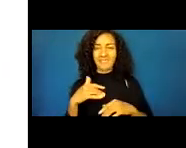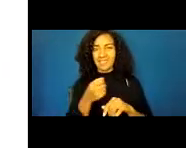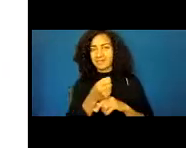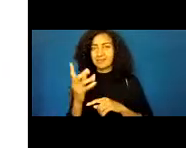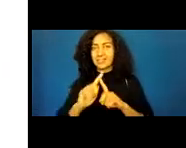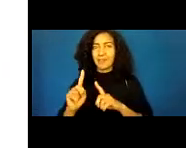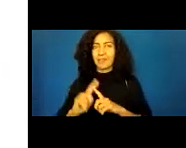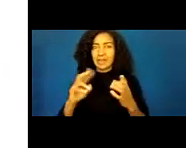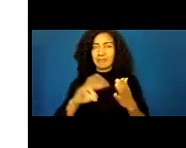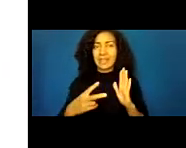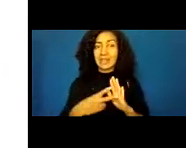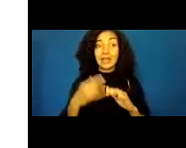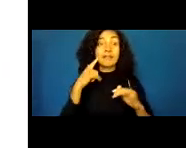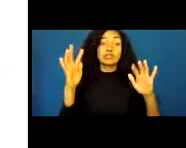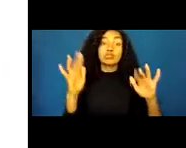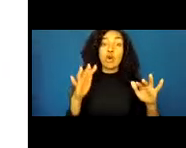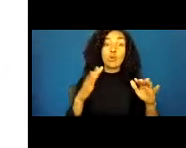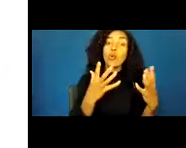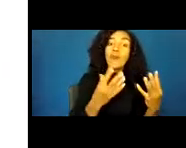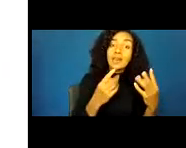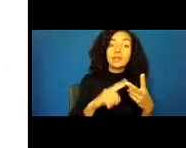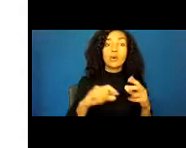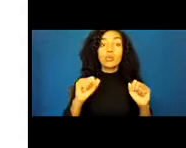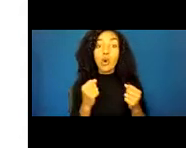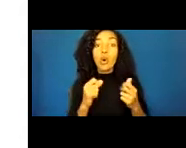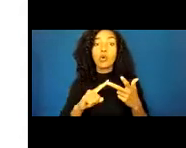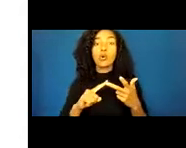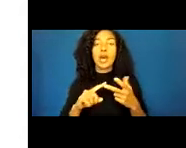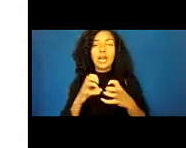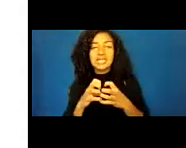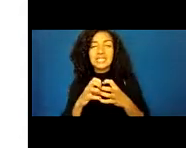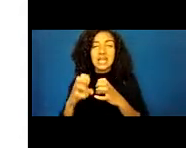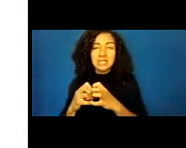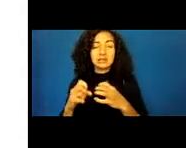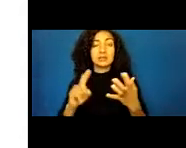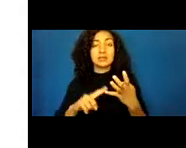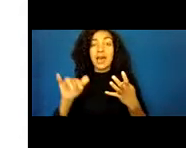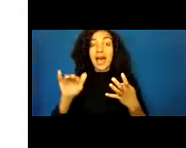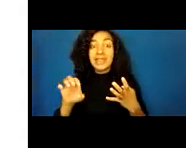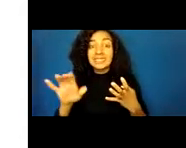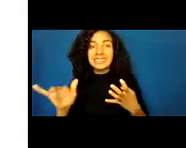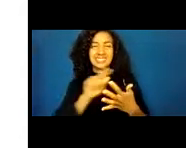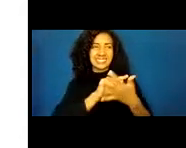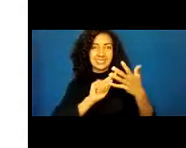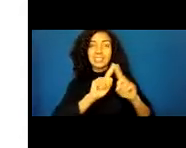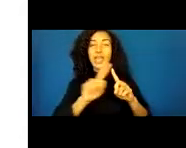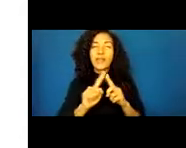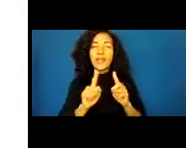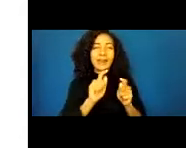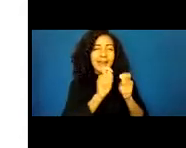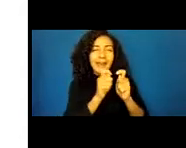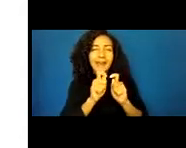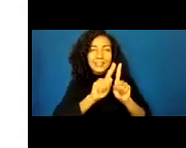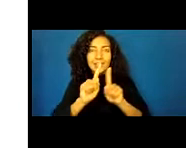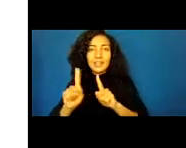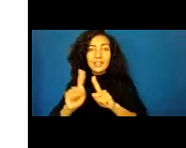wet, cold, crunchy, icy. So there's so many little nuances, but pronouns